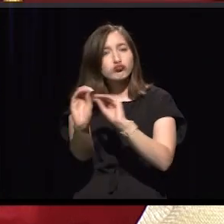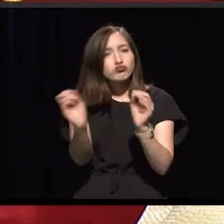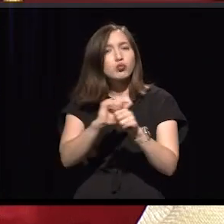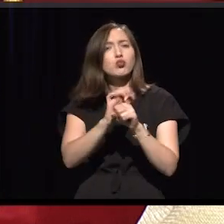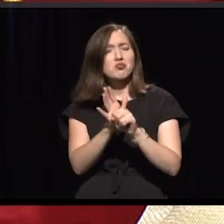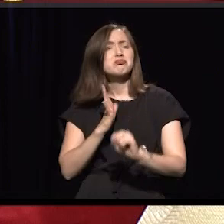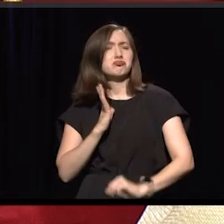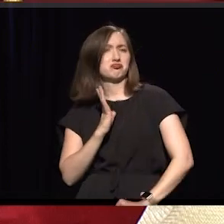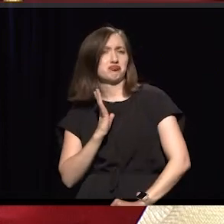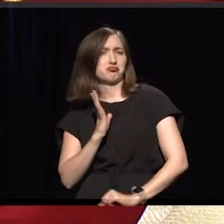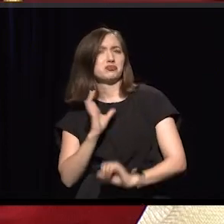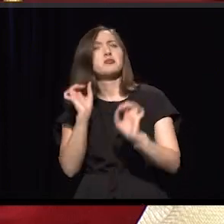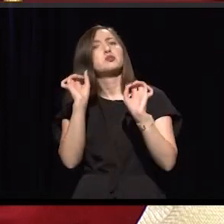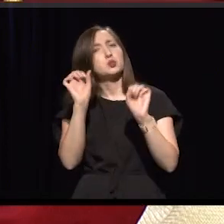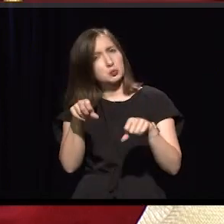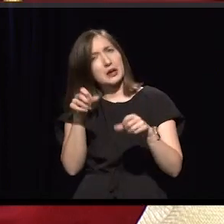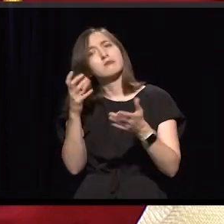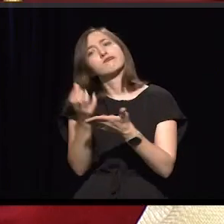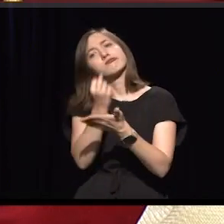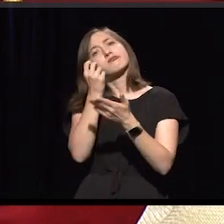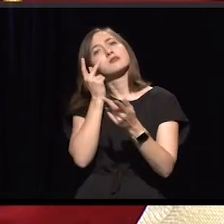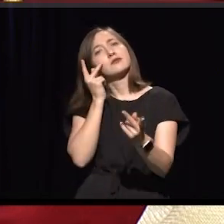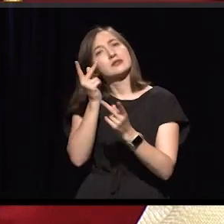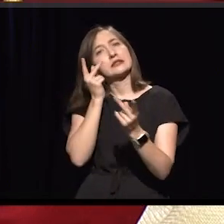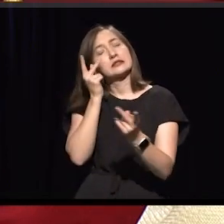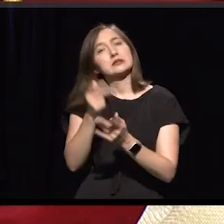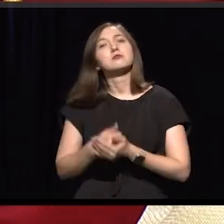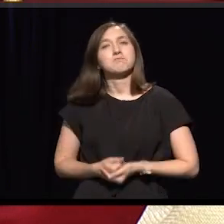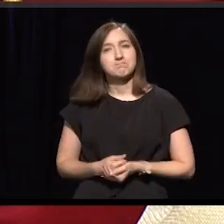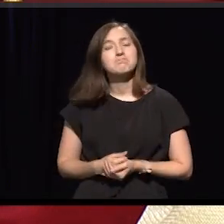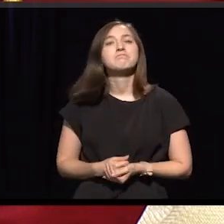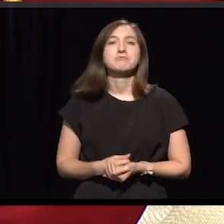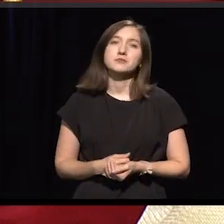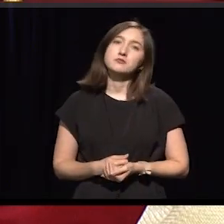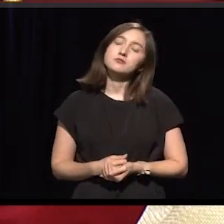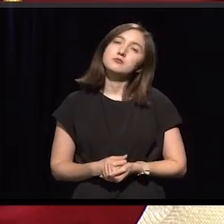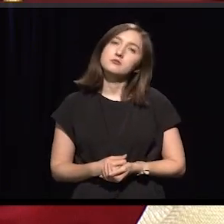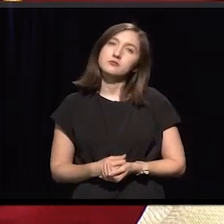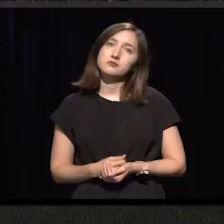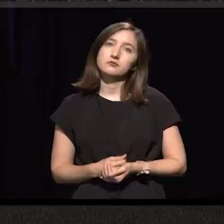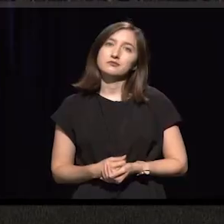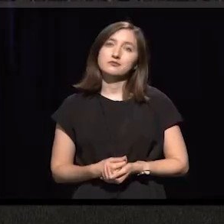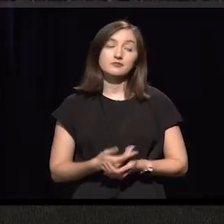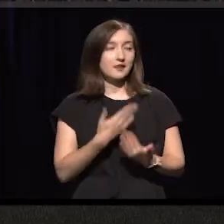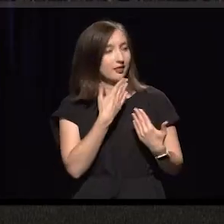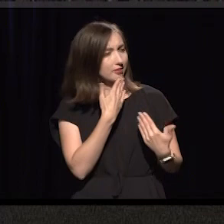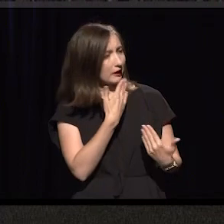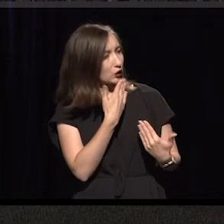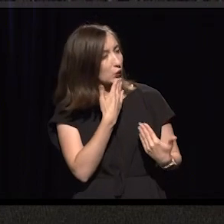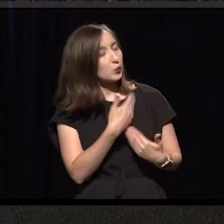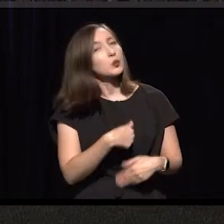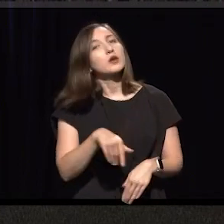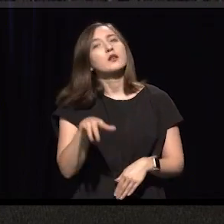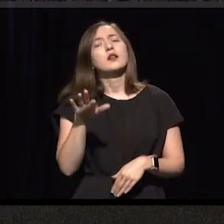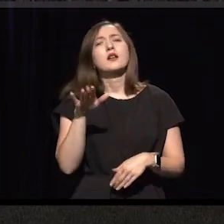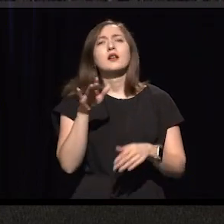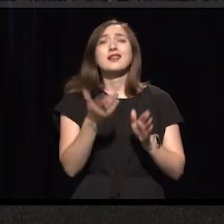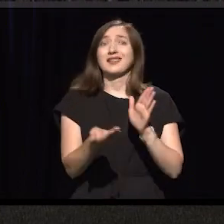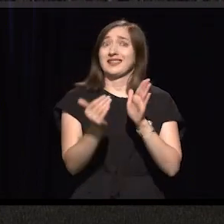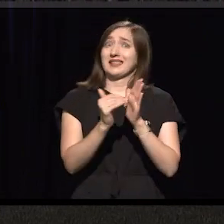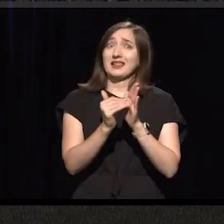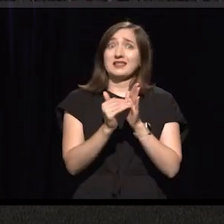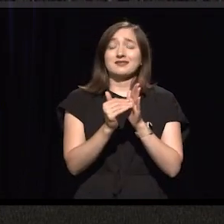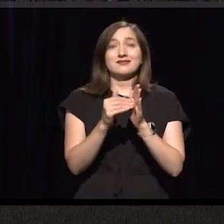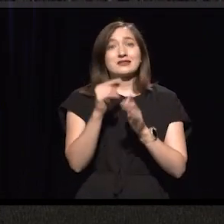meet that criteria, and you'll be able to go in and see your loved one. Okay. Thank you very much, Judge. And again, keep up the